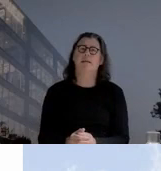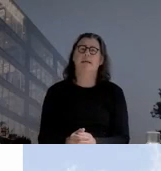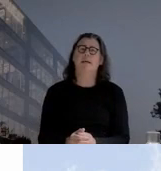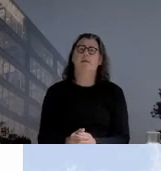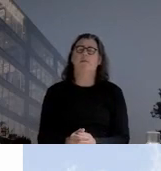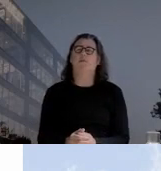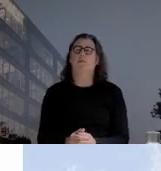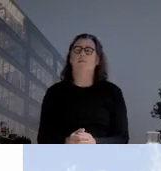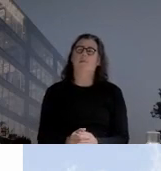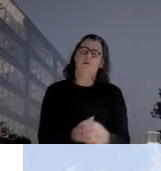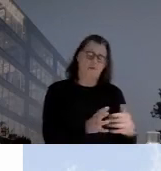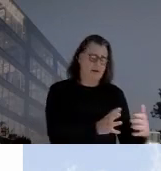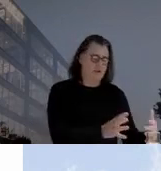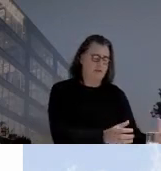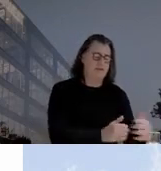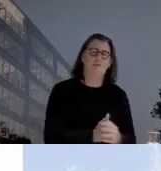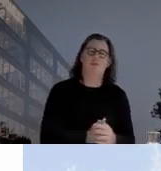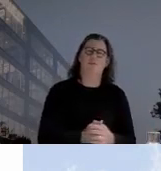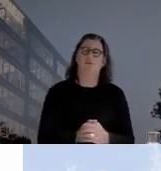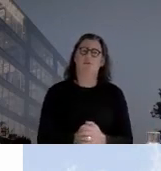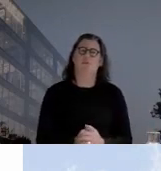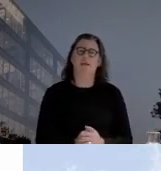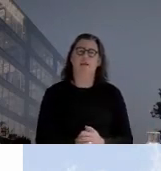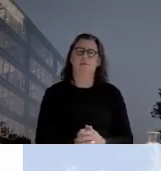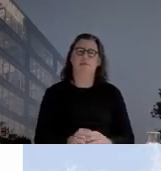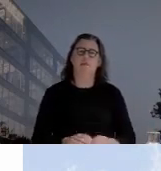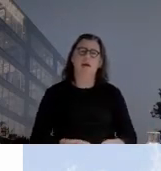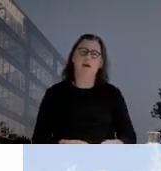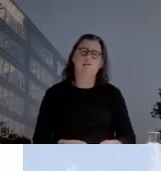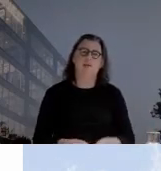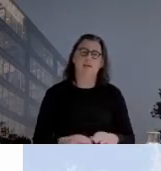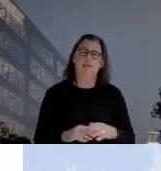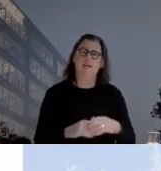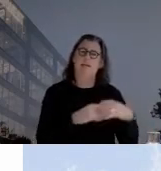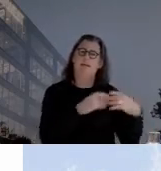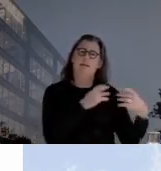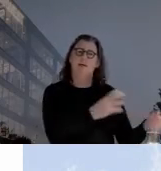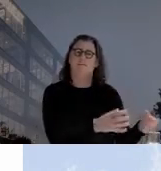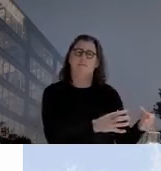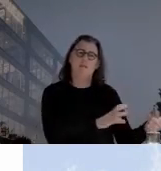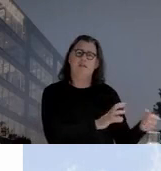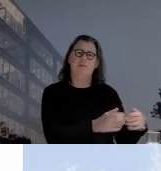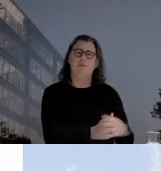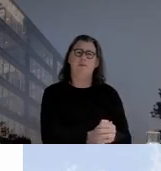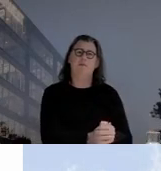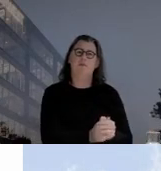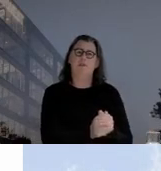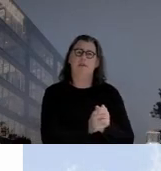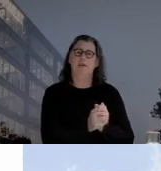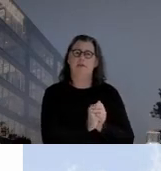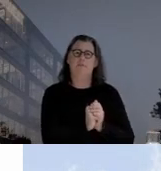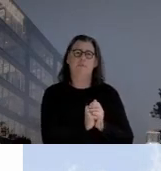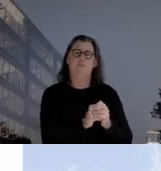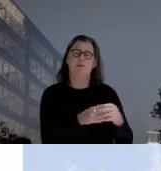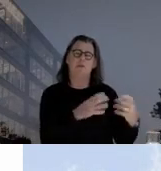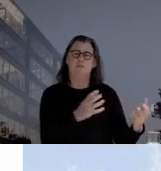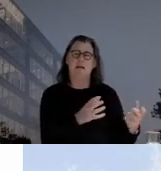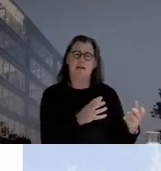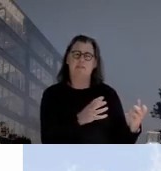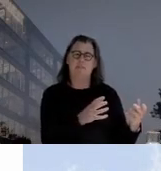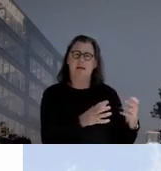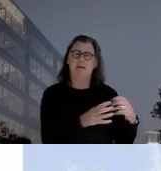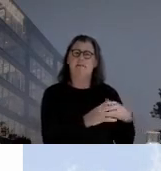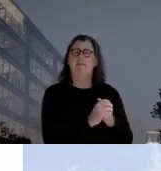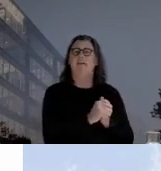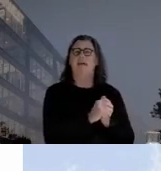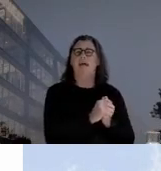fabulous. But from all of our services consultants would say to us, solar heat gain, we need to respond to the orientation. We've got too much